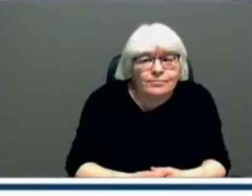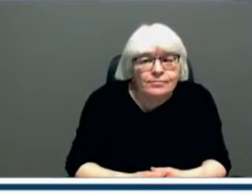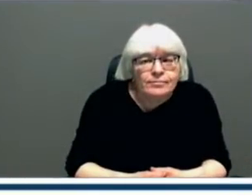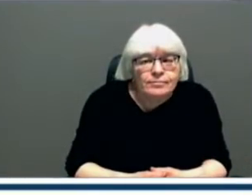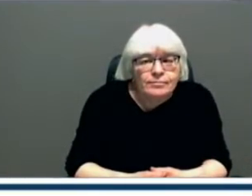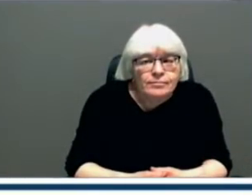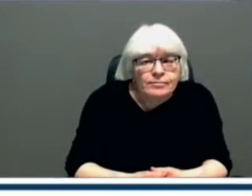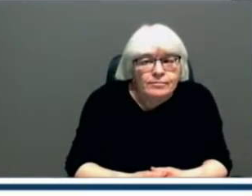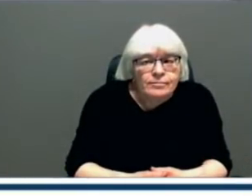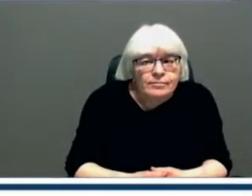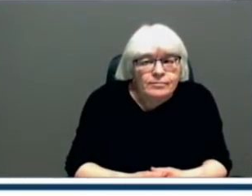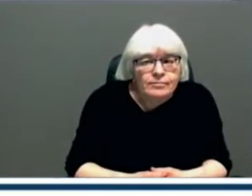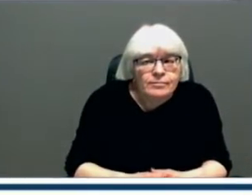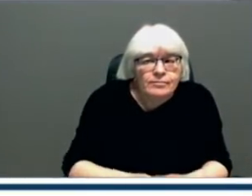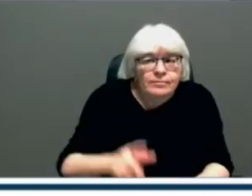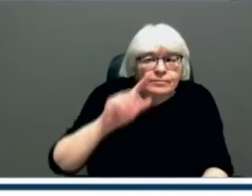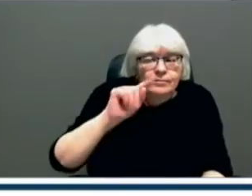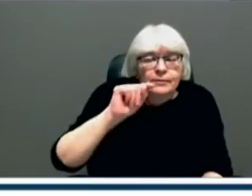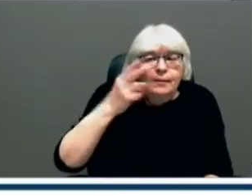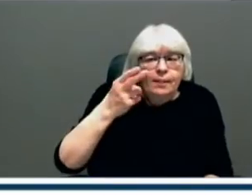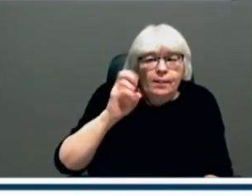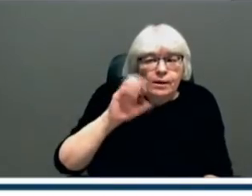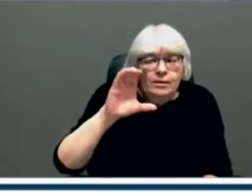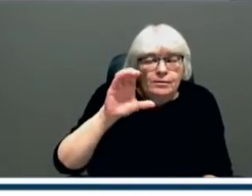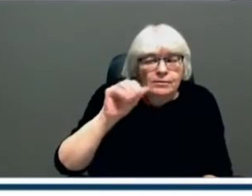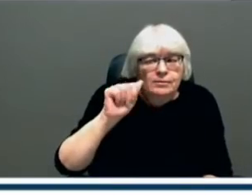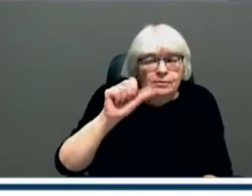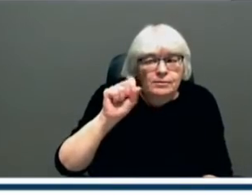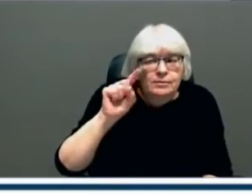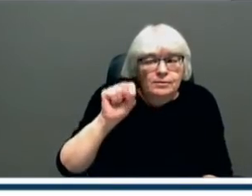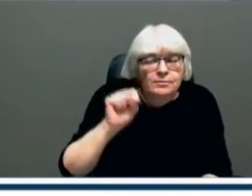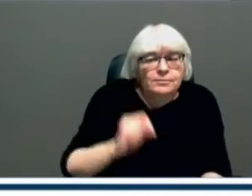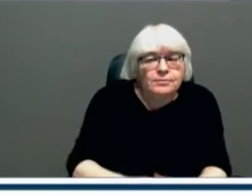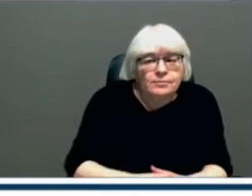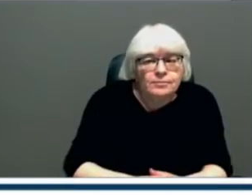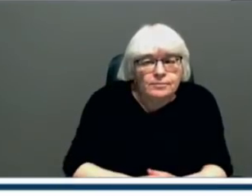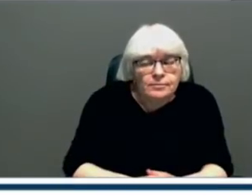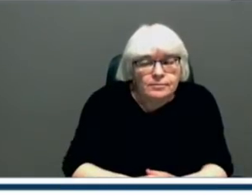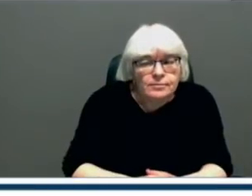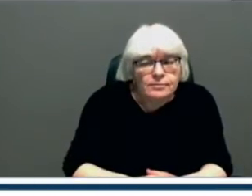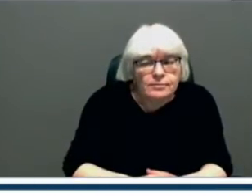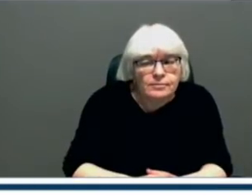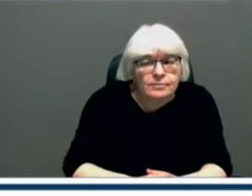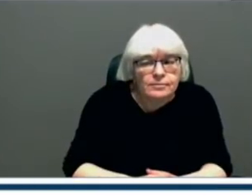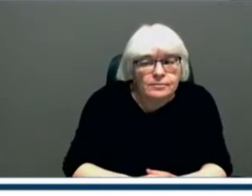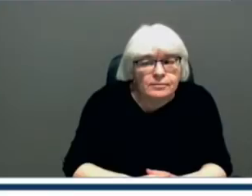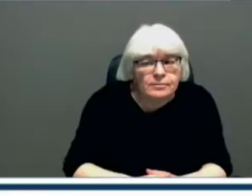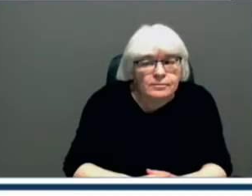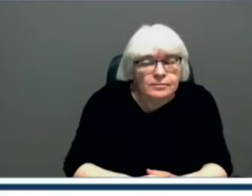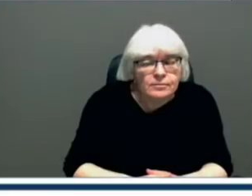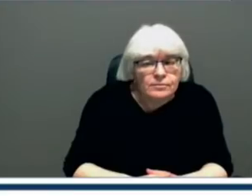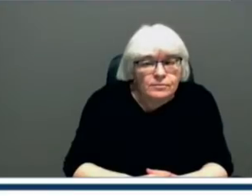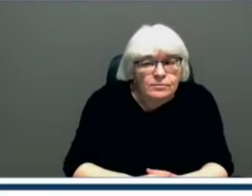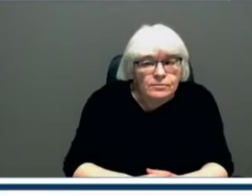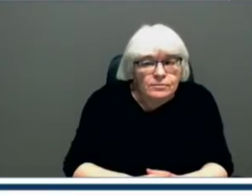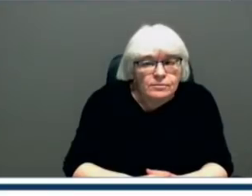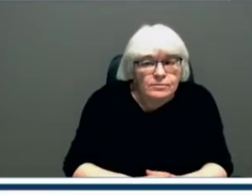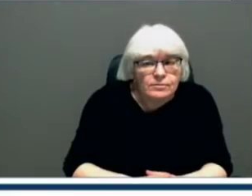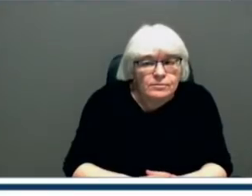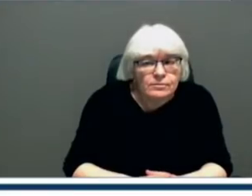Thanks. First off, I'm wondering about the arrival, or if it's already arrived, of the